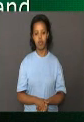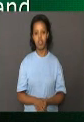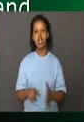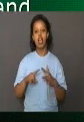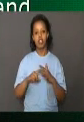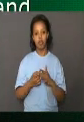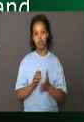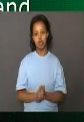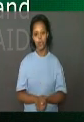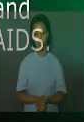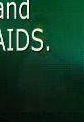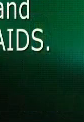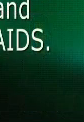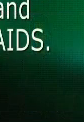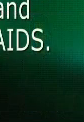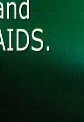Begin.